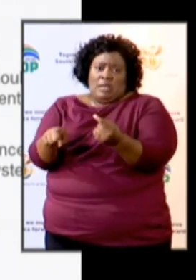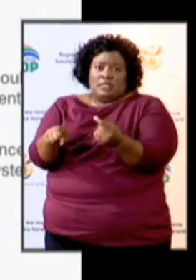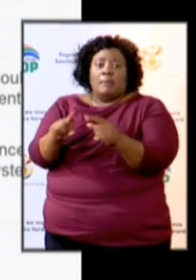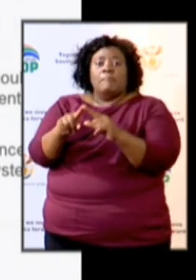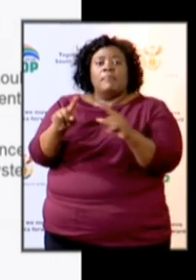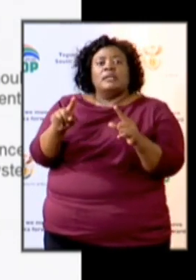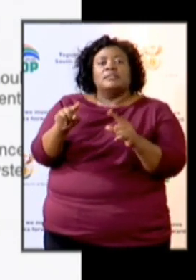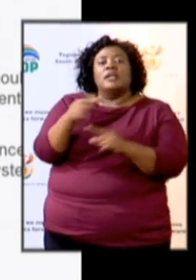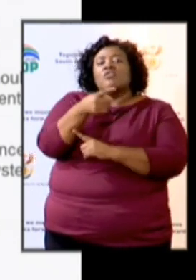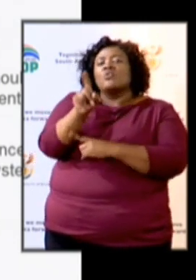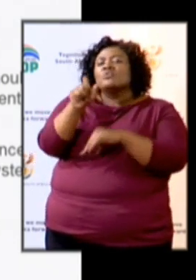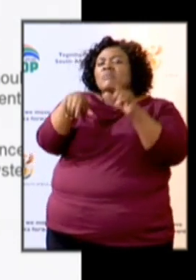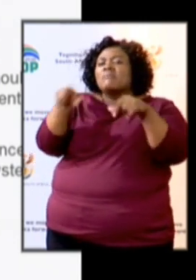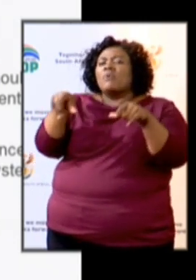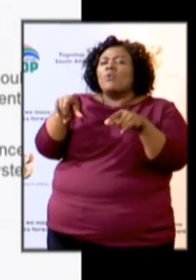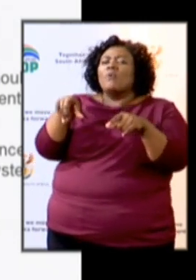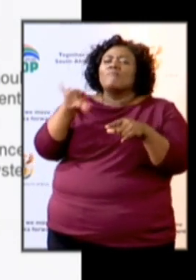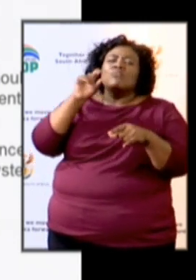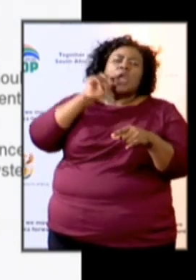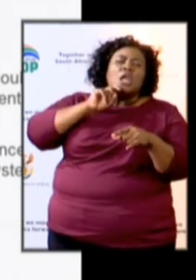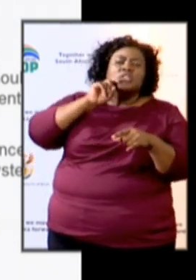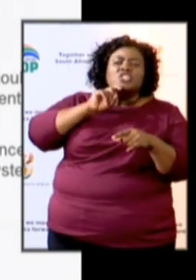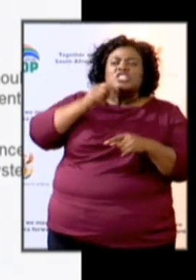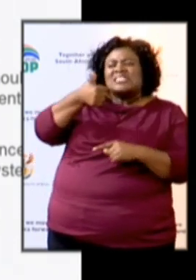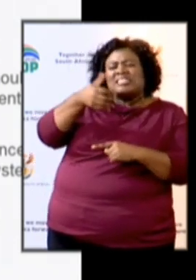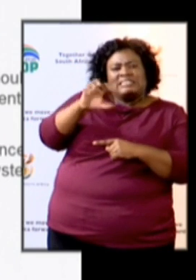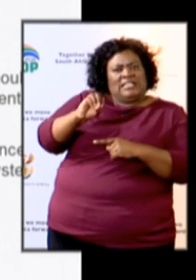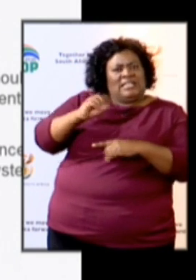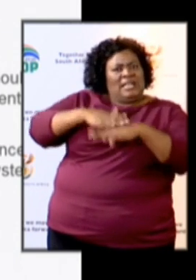age 60 and above